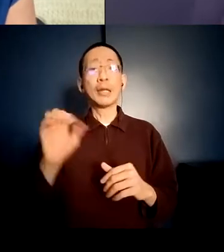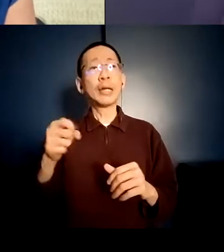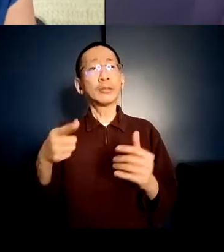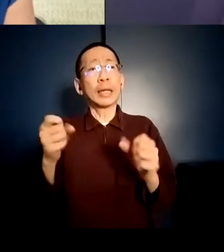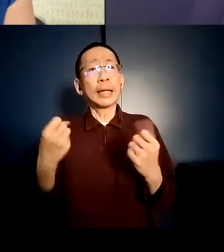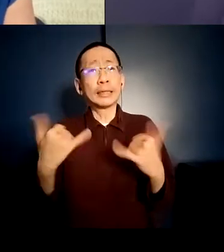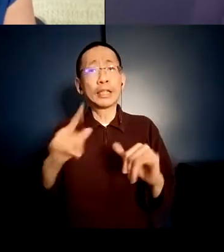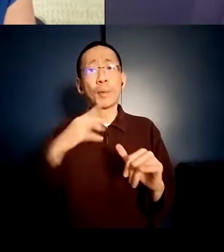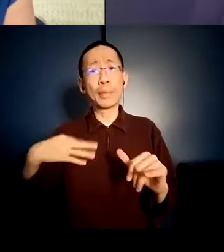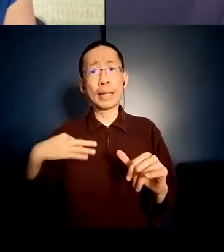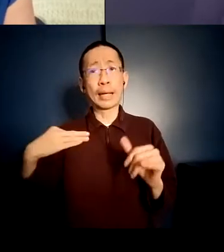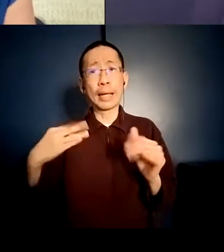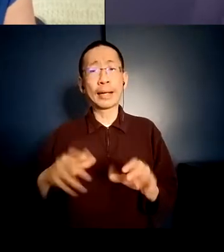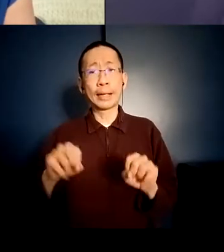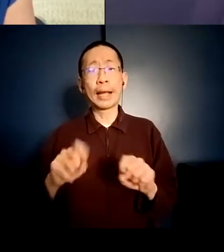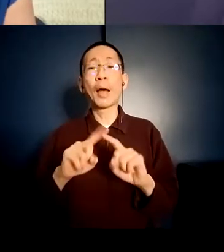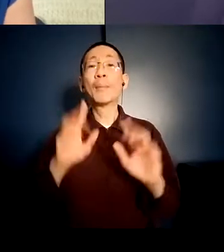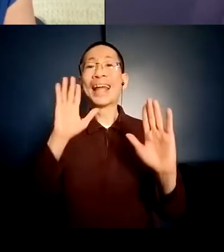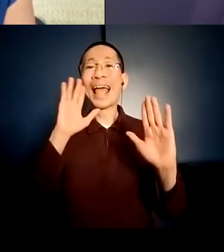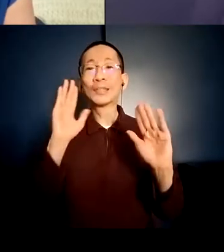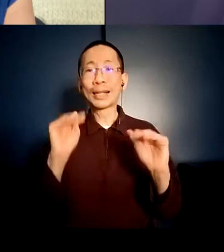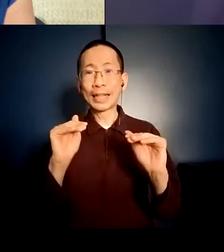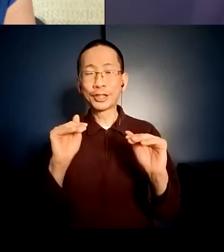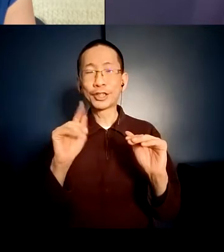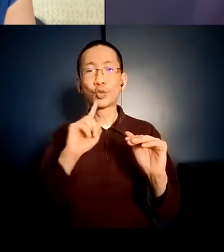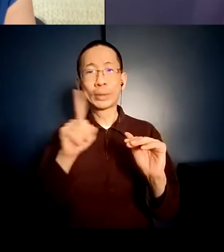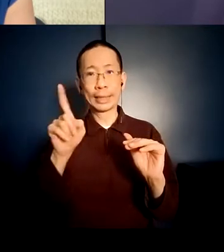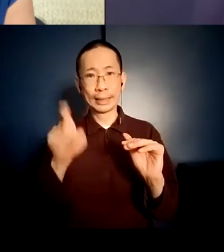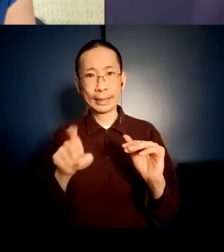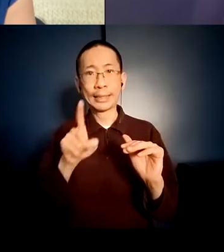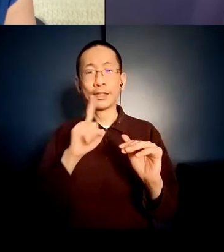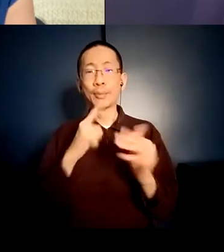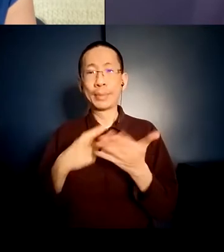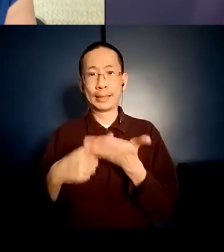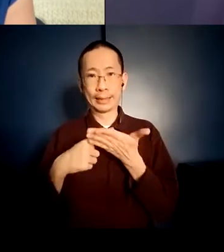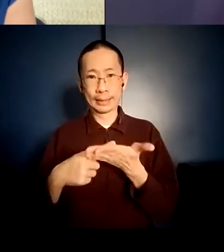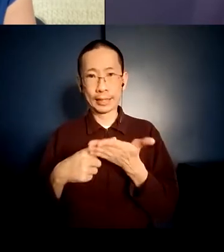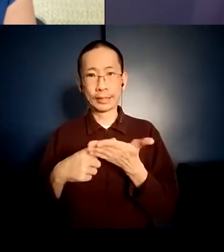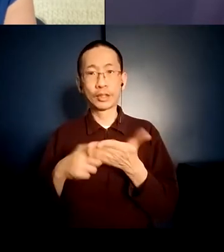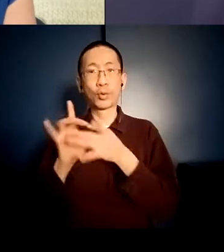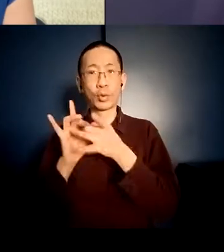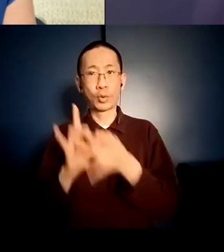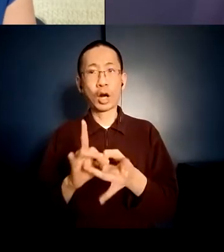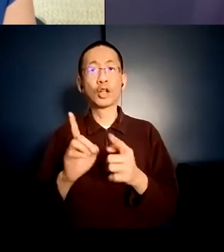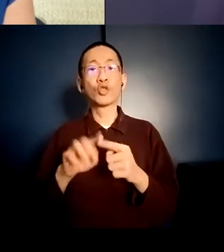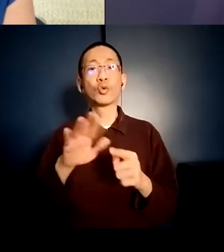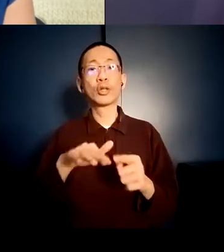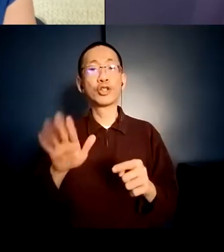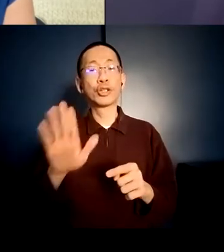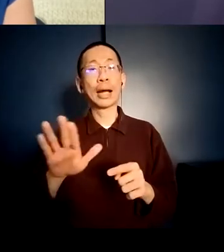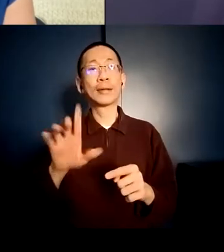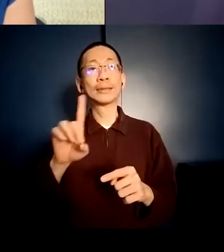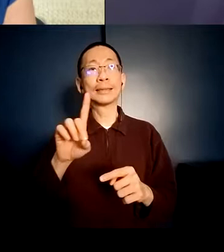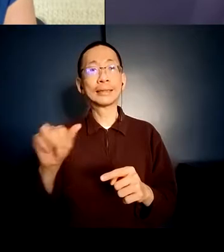be a candidate, but expectations really need to be discussed with regard to the child's